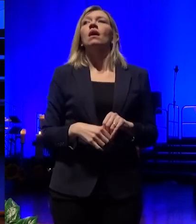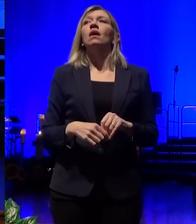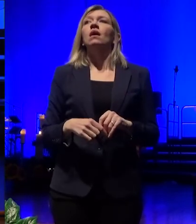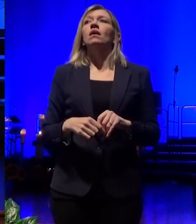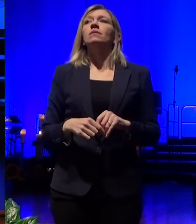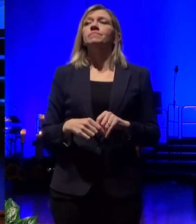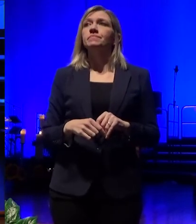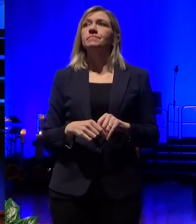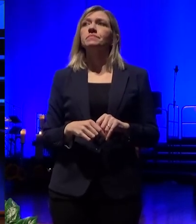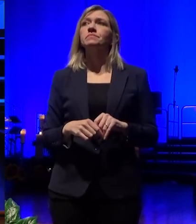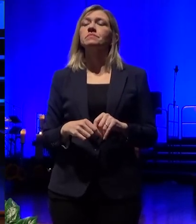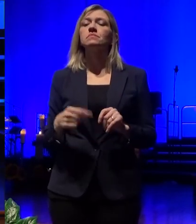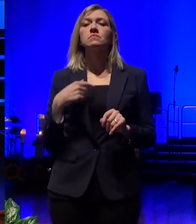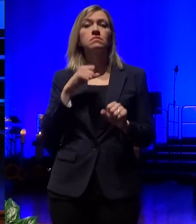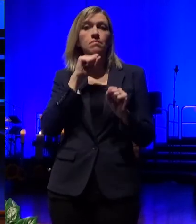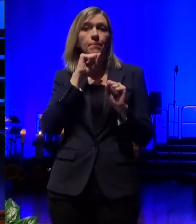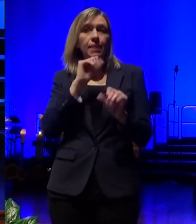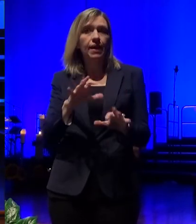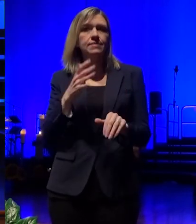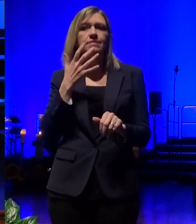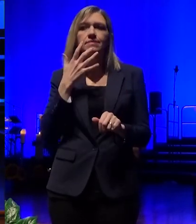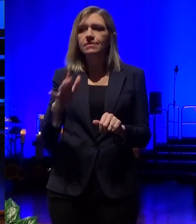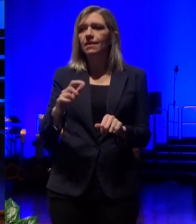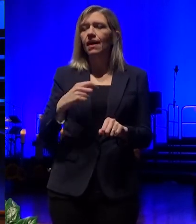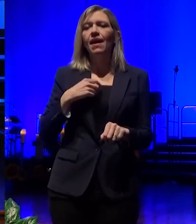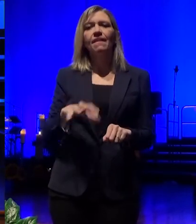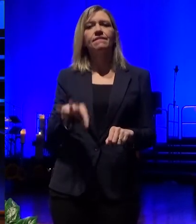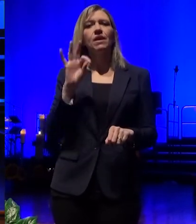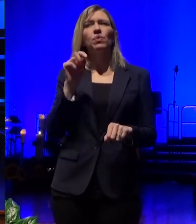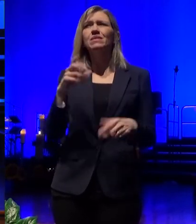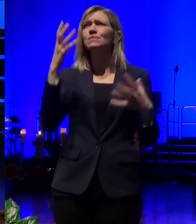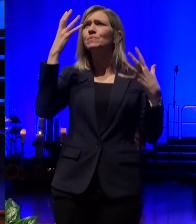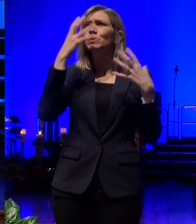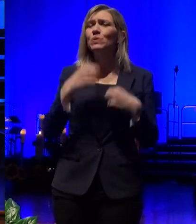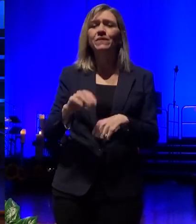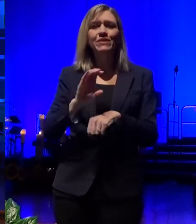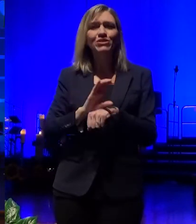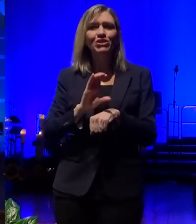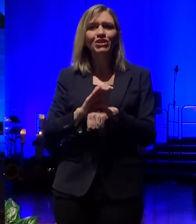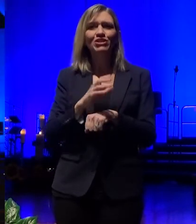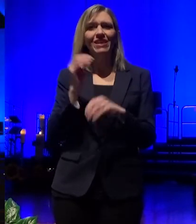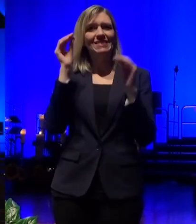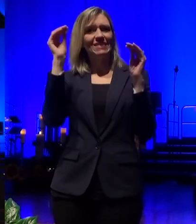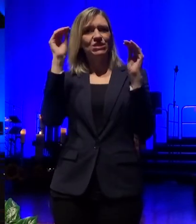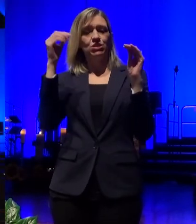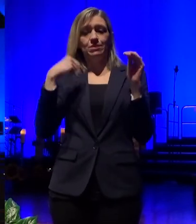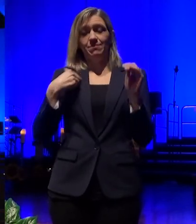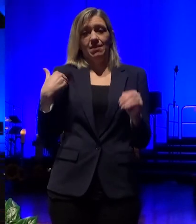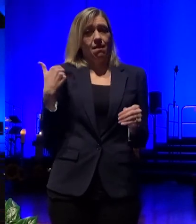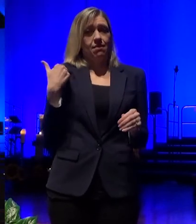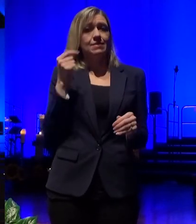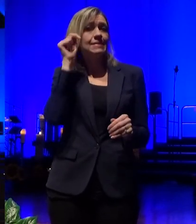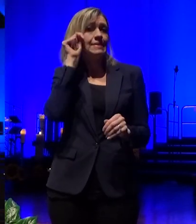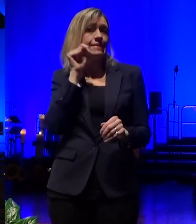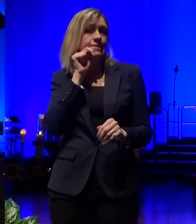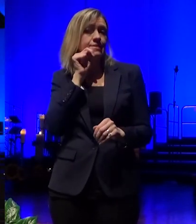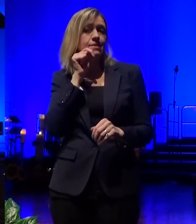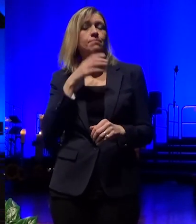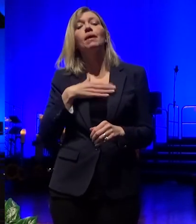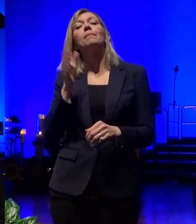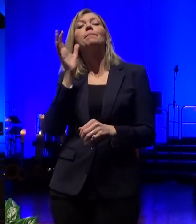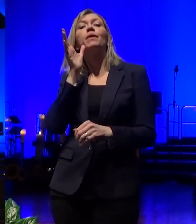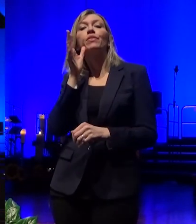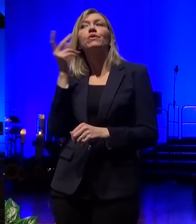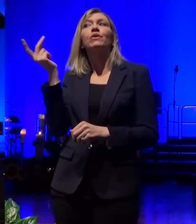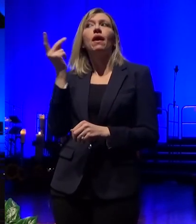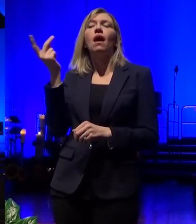am blessed that I found this beautiful church and teaching when I was a teenager, that my mother and I